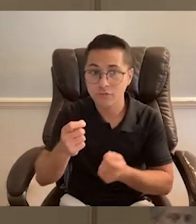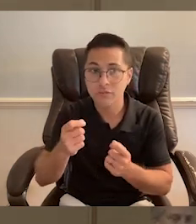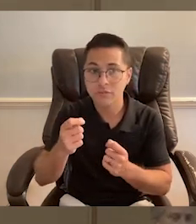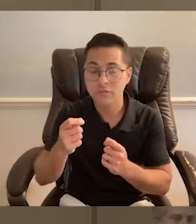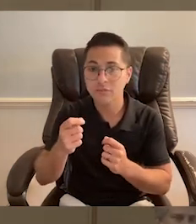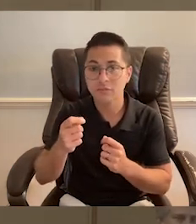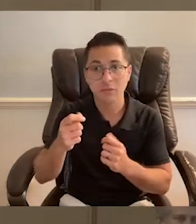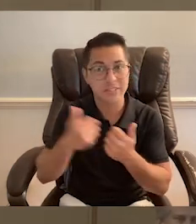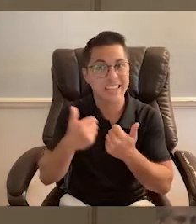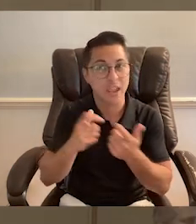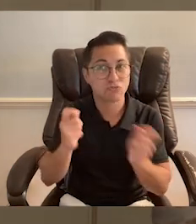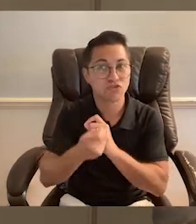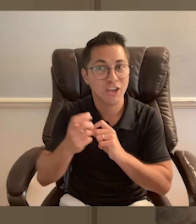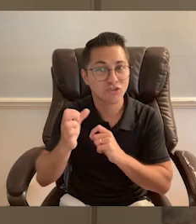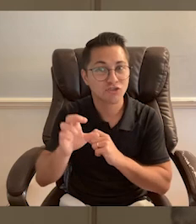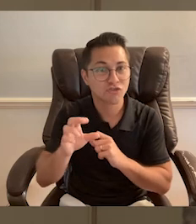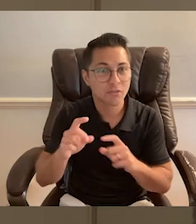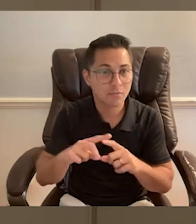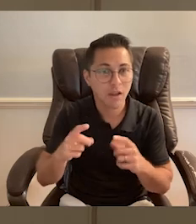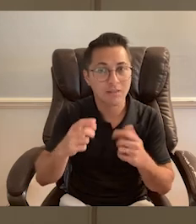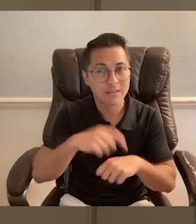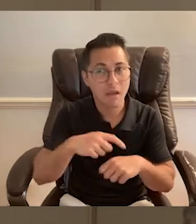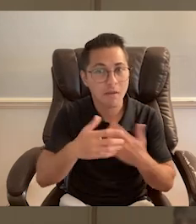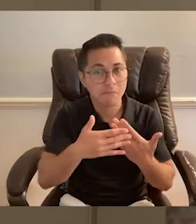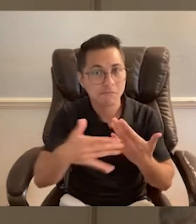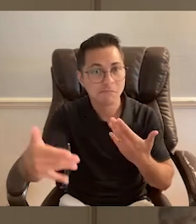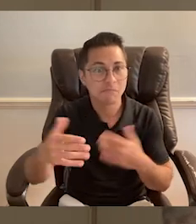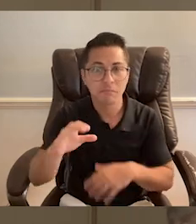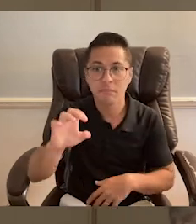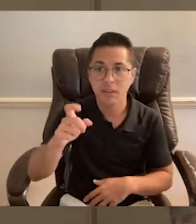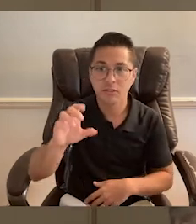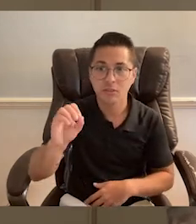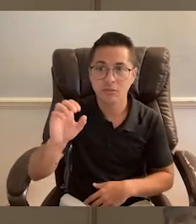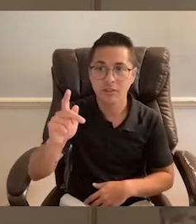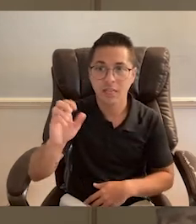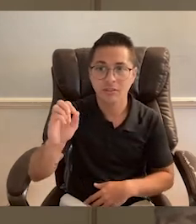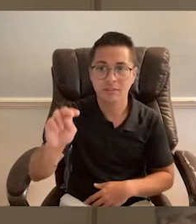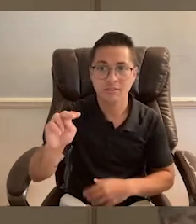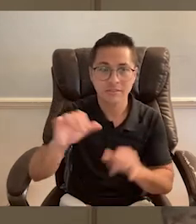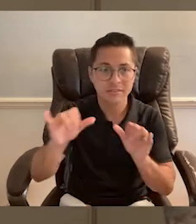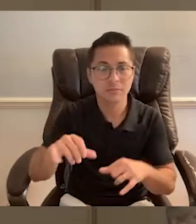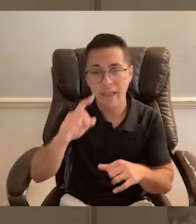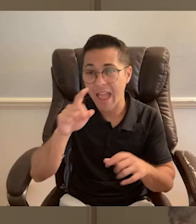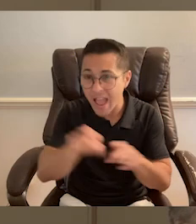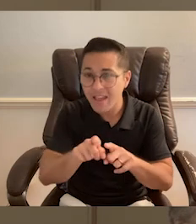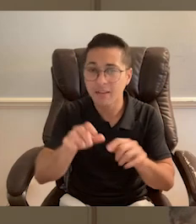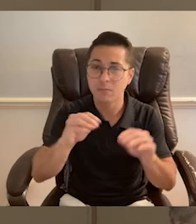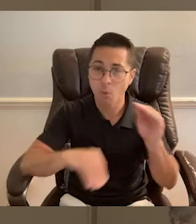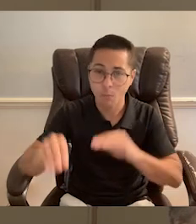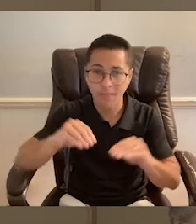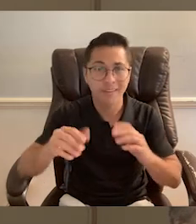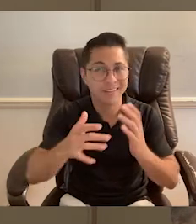of doing so. Yeah. So I know at least 2 people in the VA, I guess we met one day, they're looking at exoskeletons specifically and adding